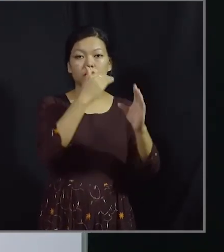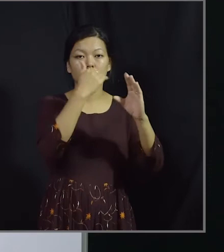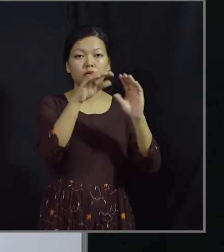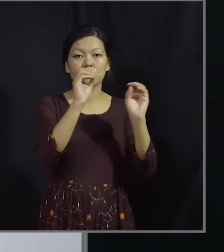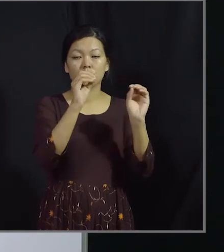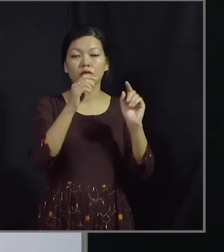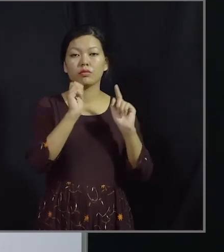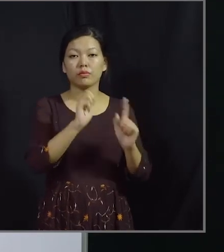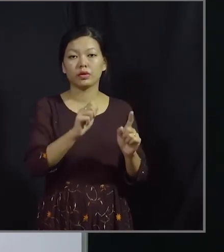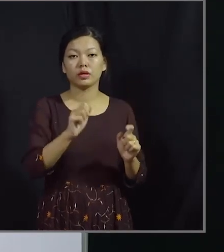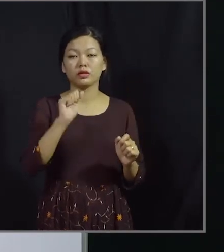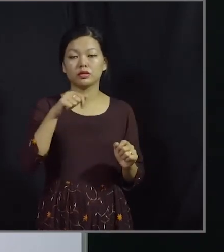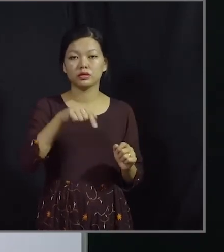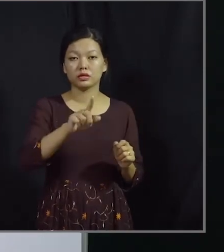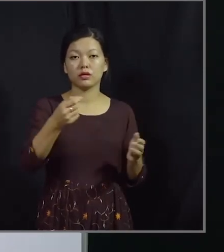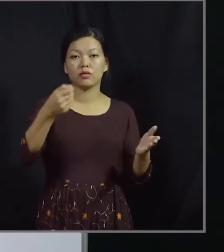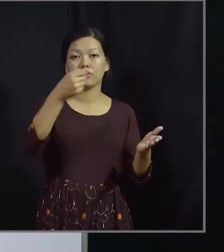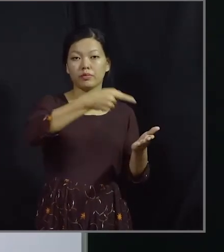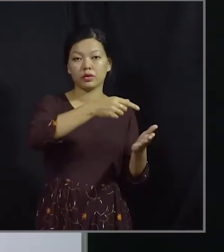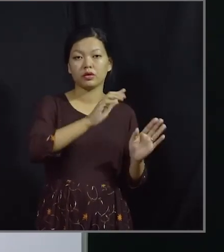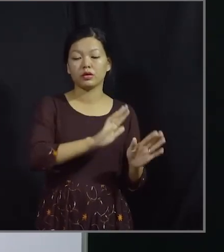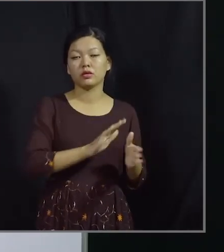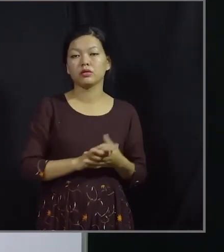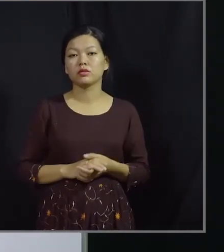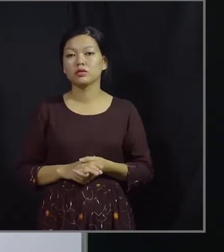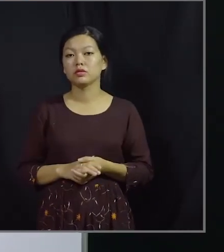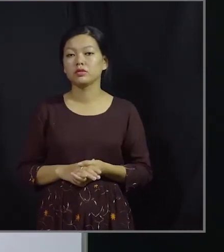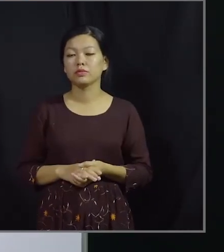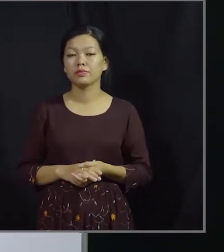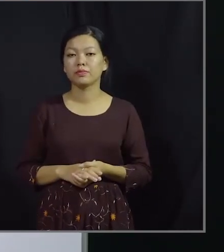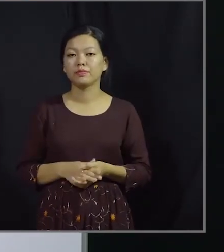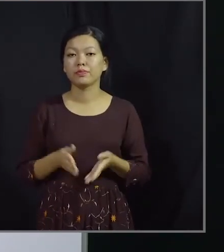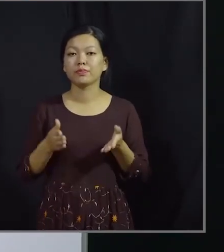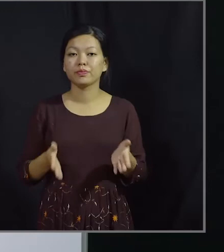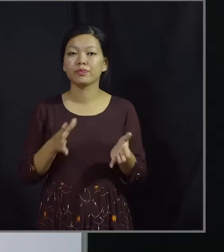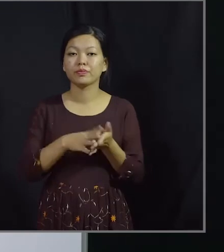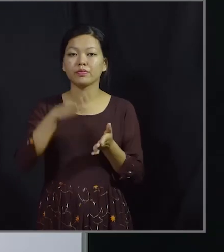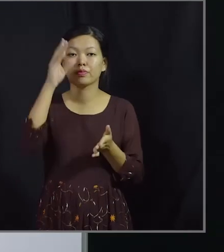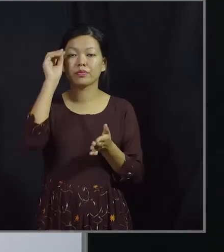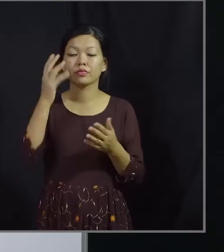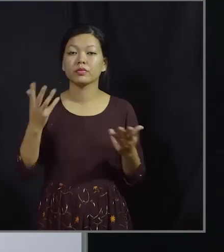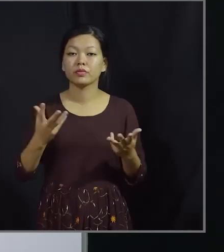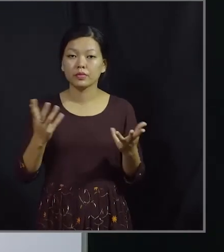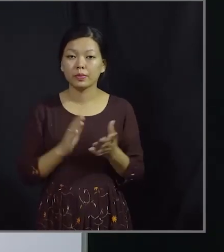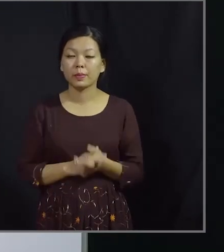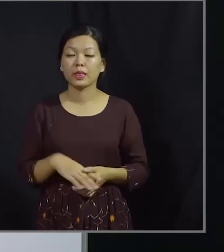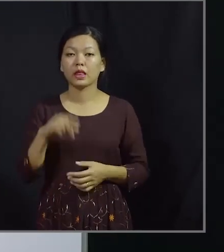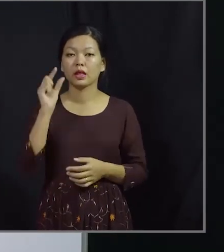paid. So in this session, we have learned how the meaning of